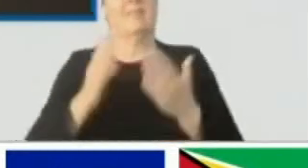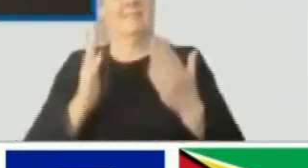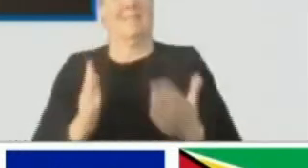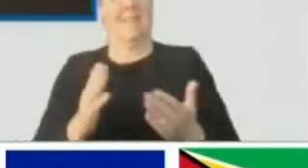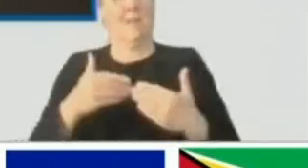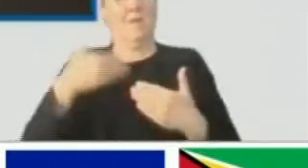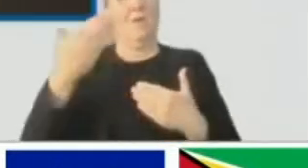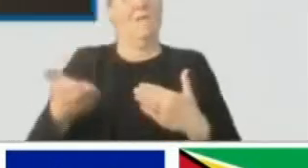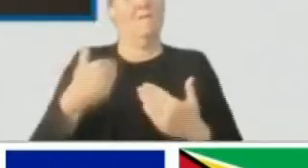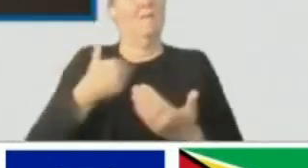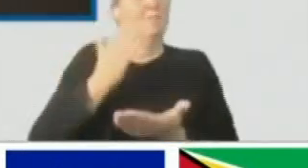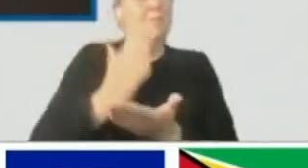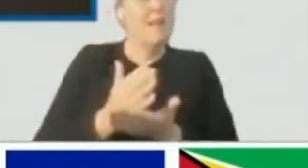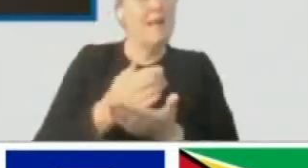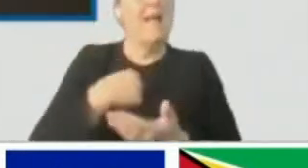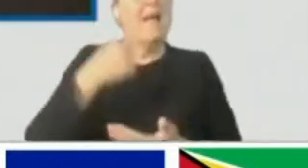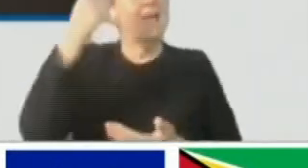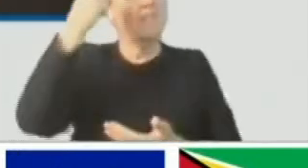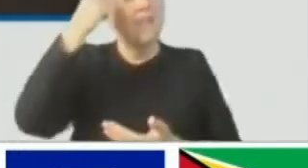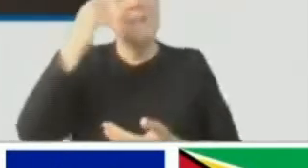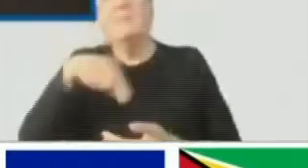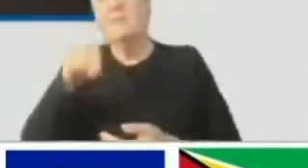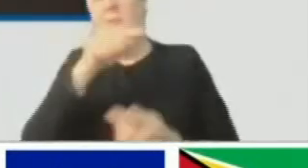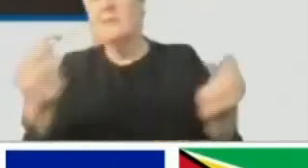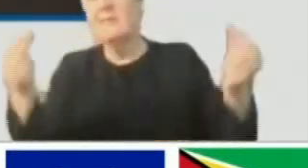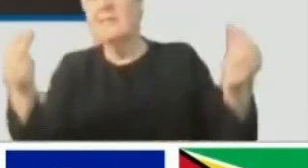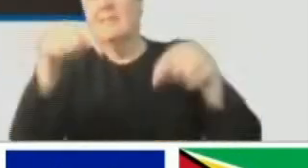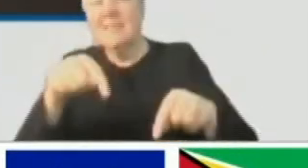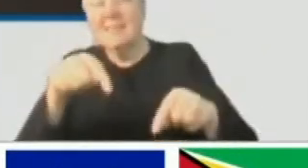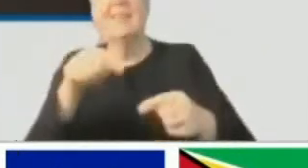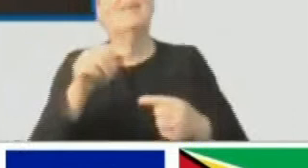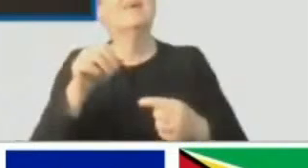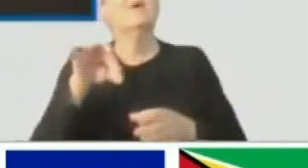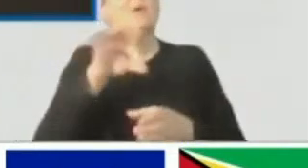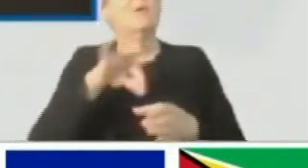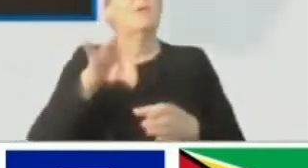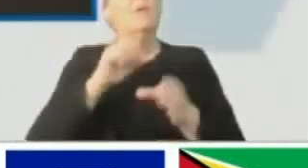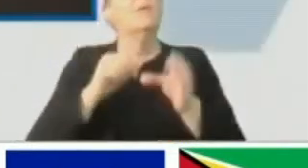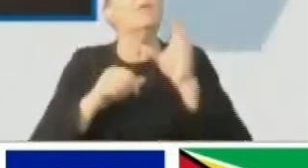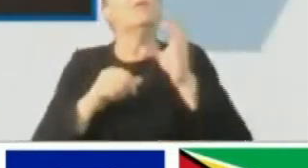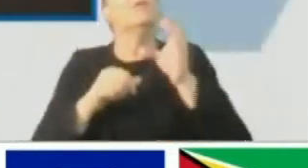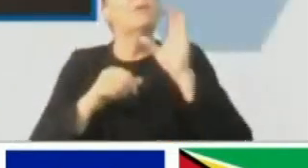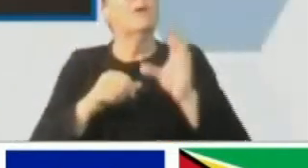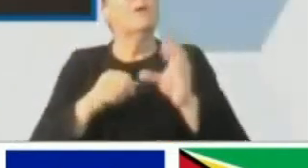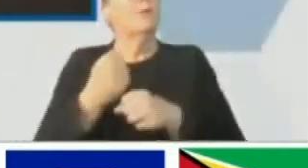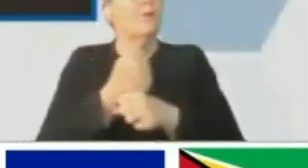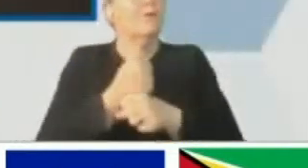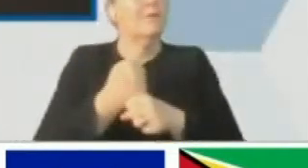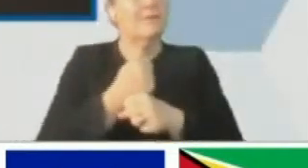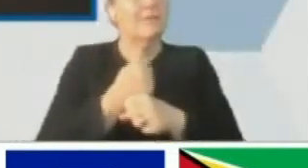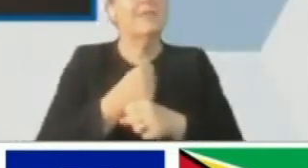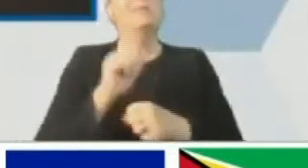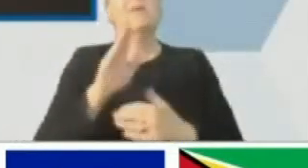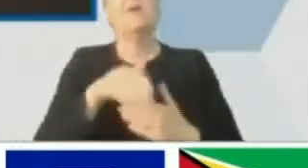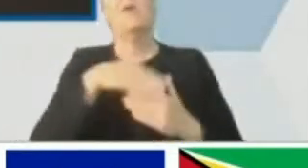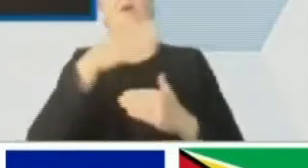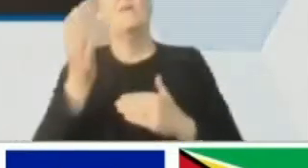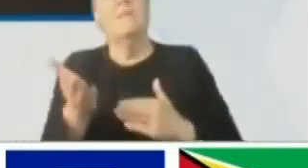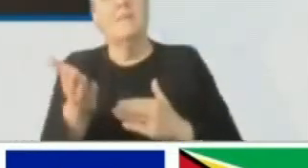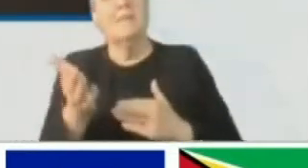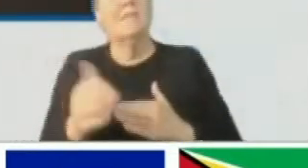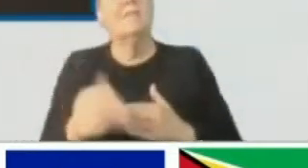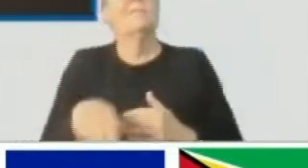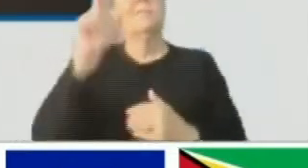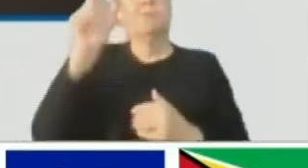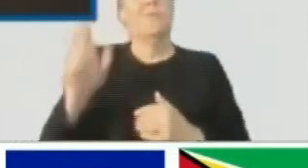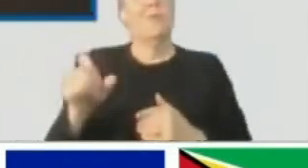person, a quick break for those of you online. And when we come back, Dr. Terry Carell Griffiths will be hosting the remainder of